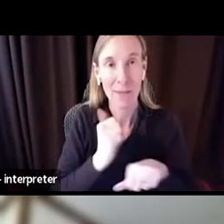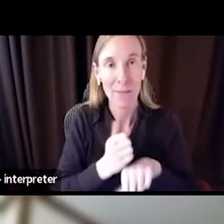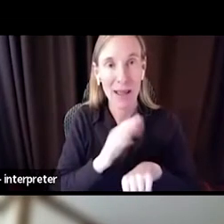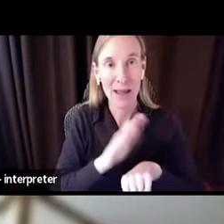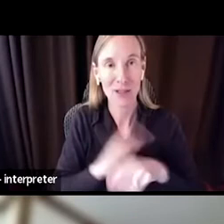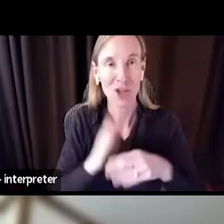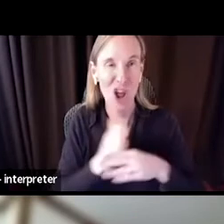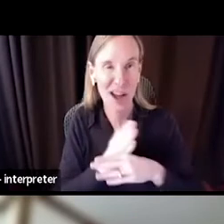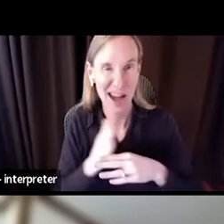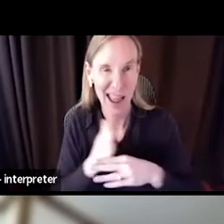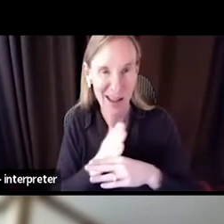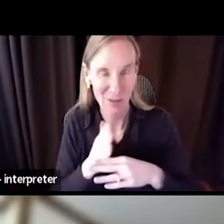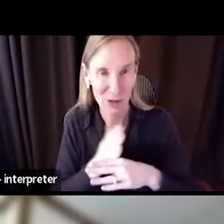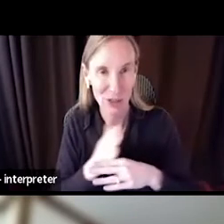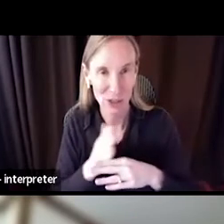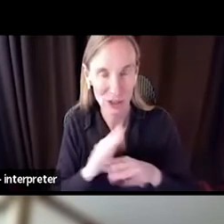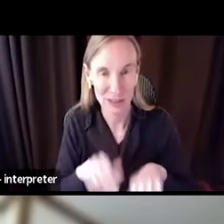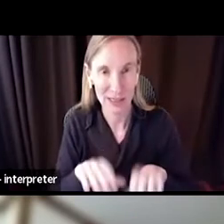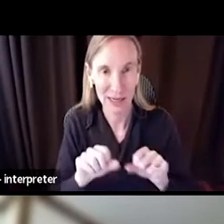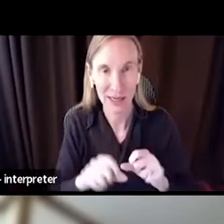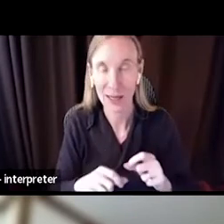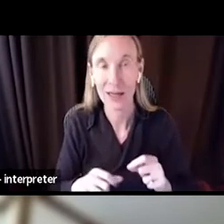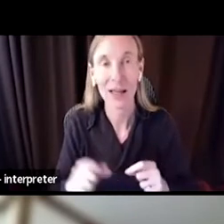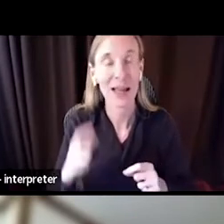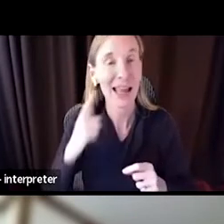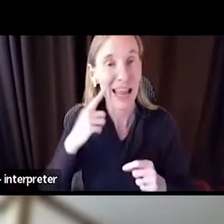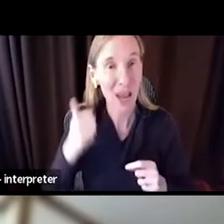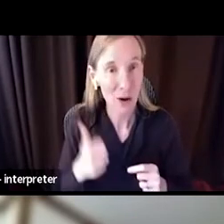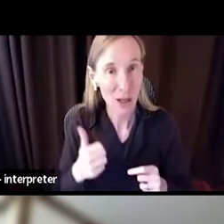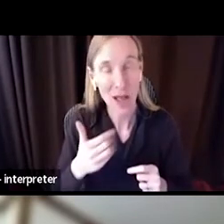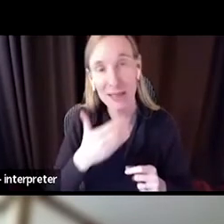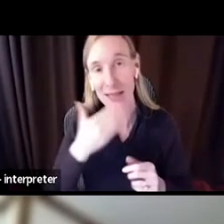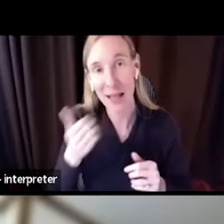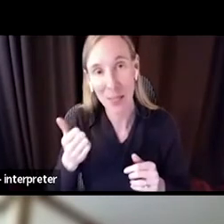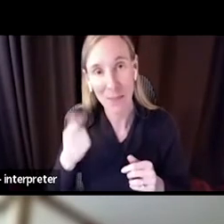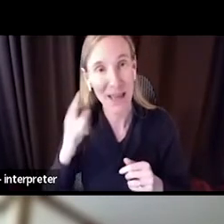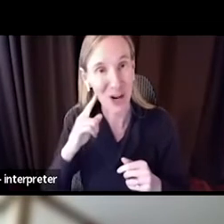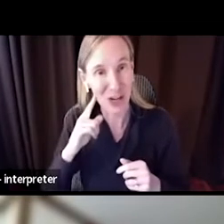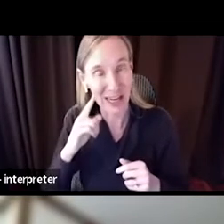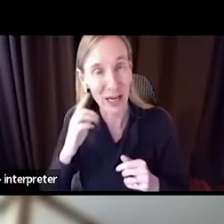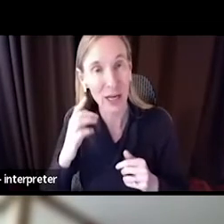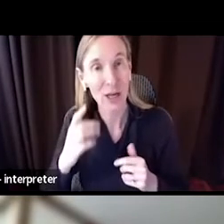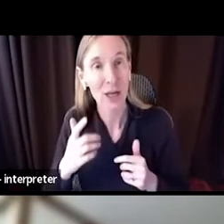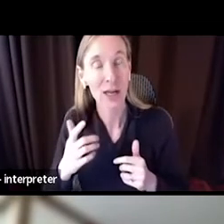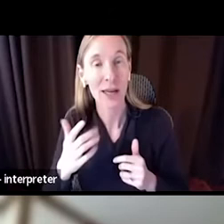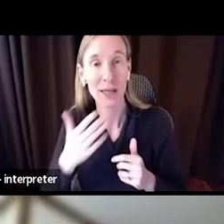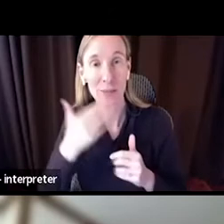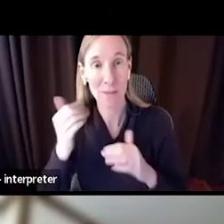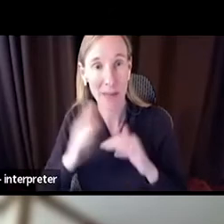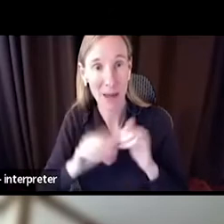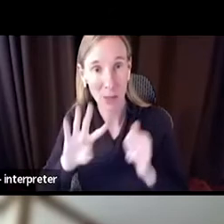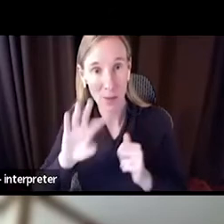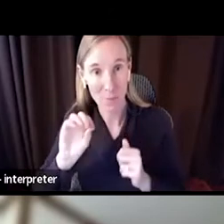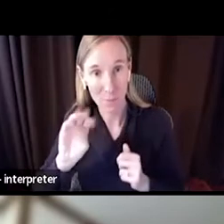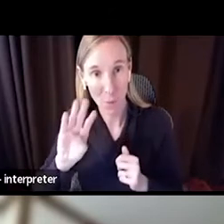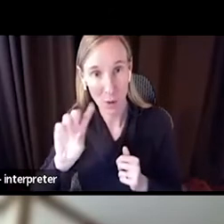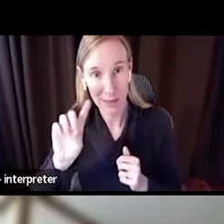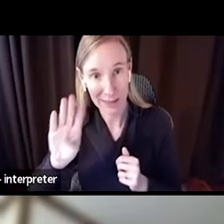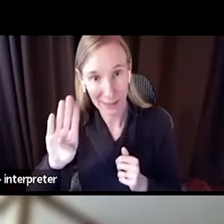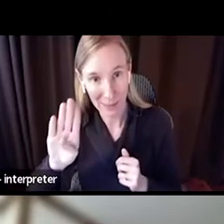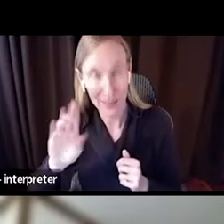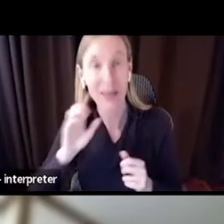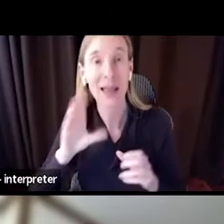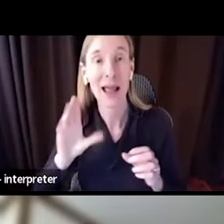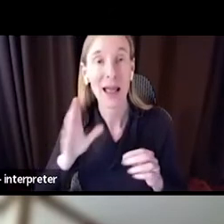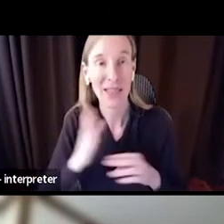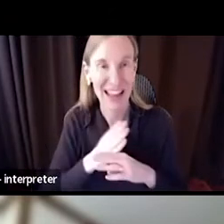it's hearing loss in the better ear is greater than 40 decibels, but it's based on an average taken at